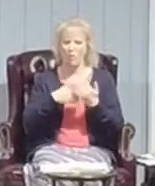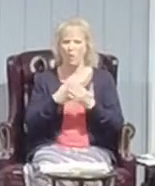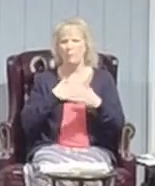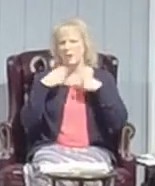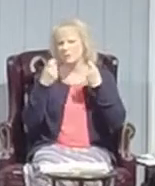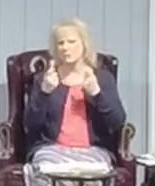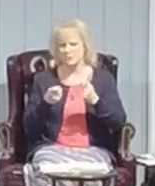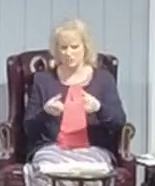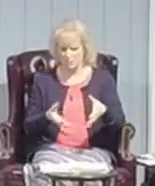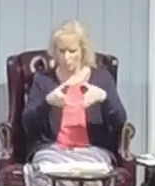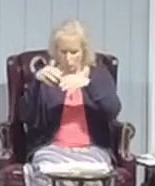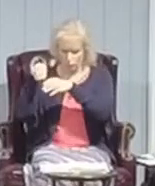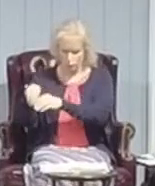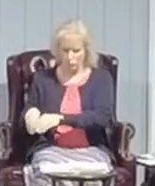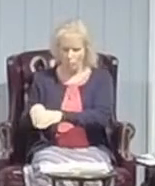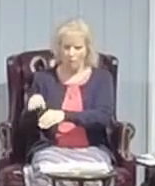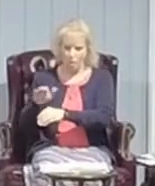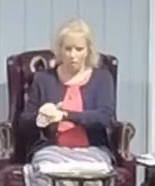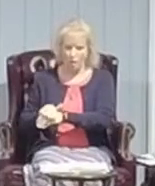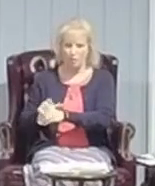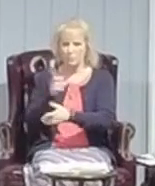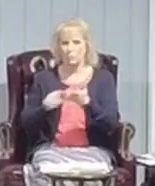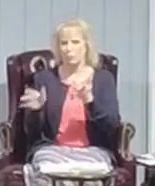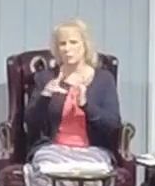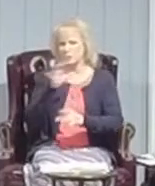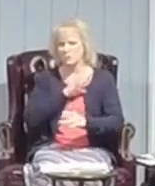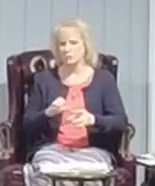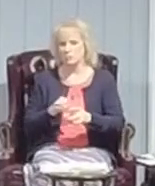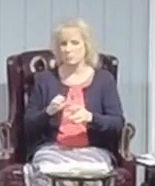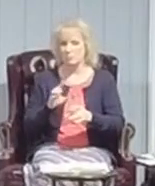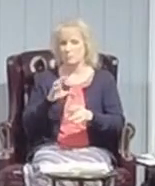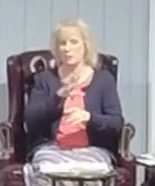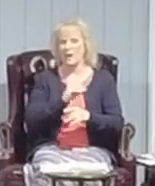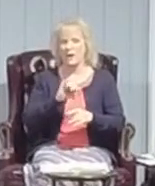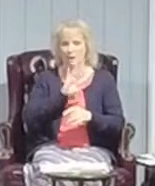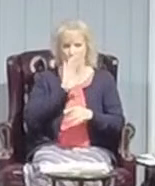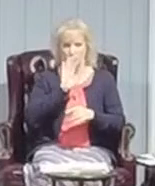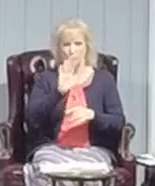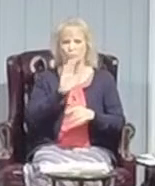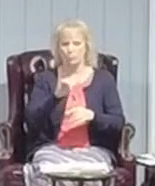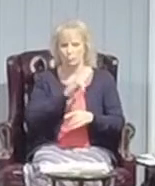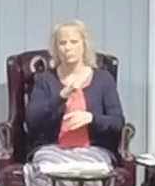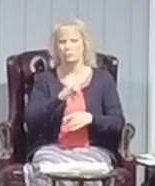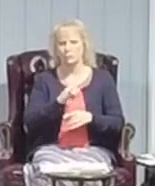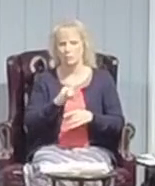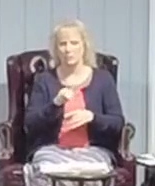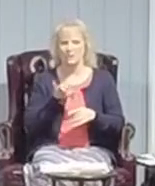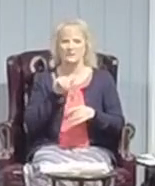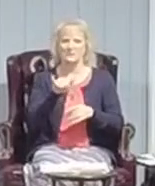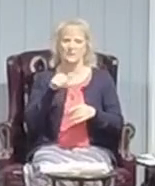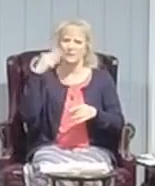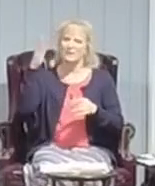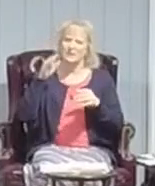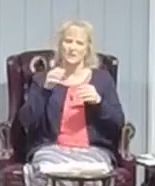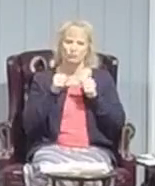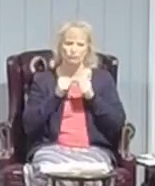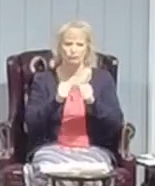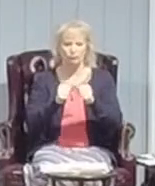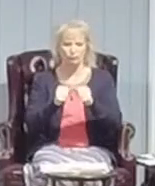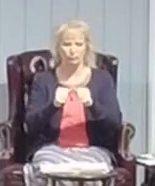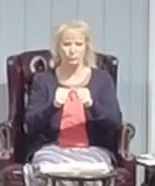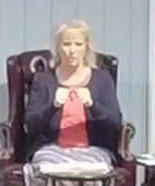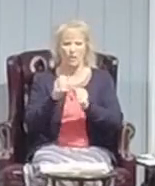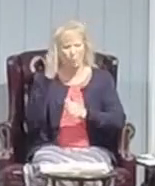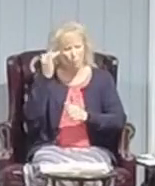Christ there, as was yours. As was yours. And yet he endured. Why?